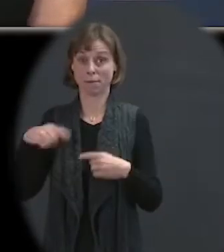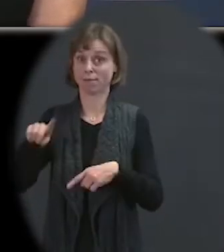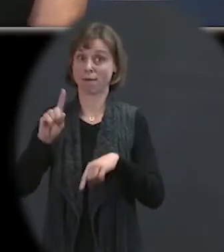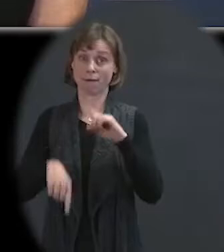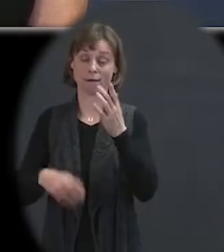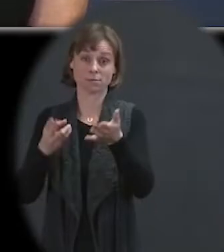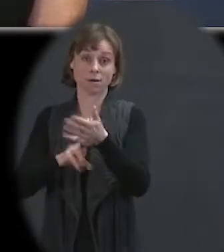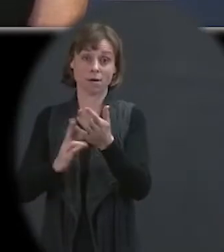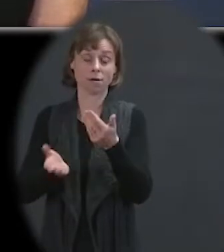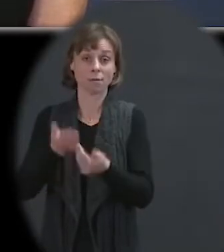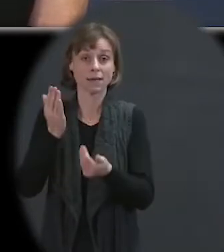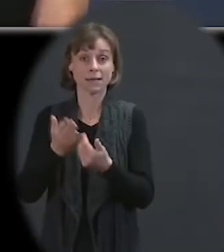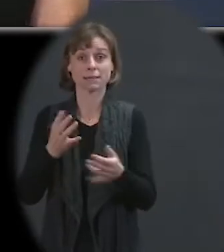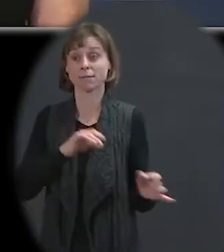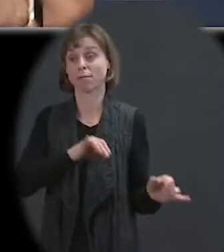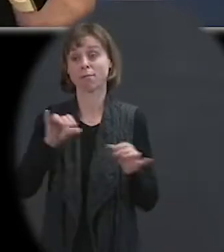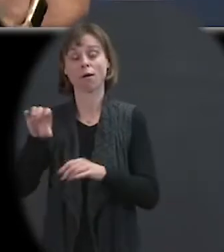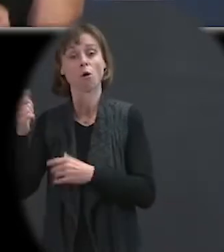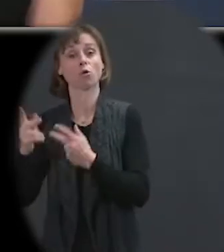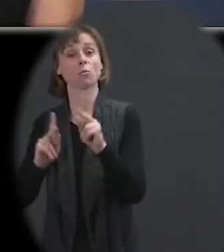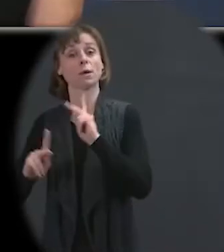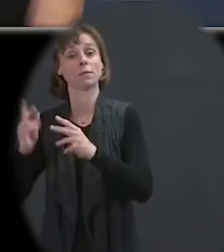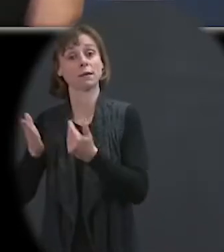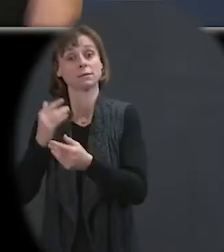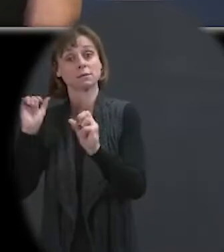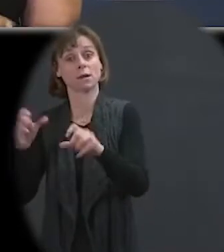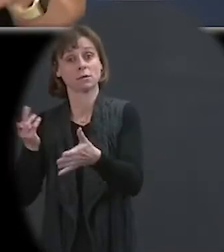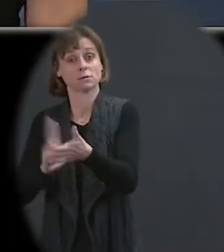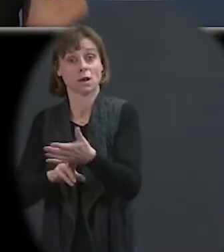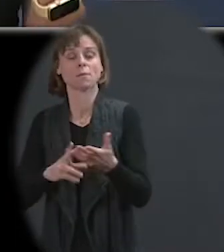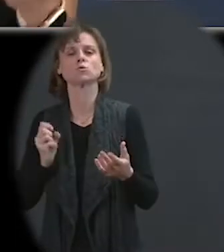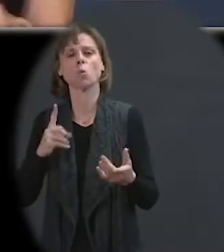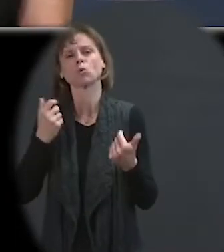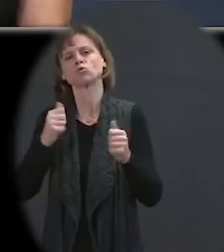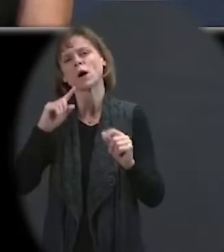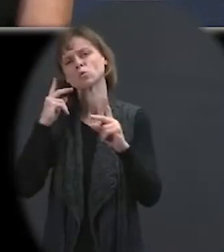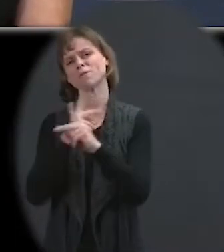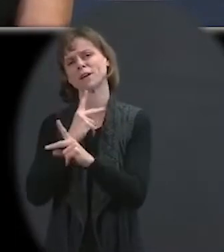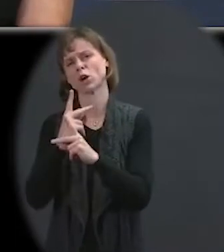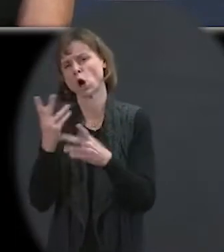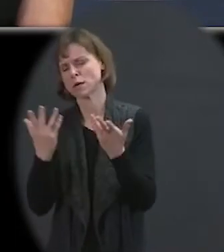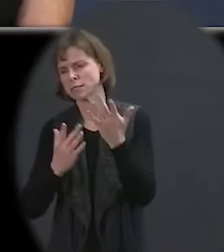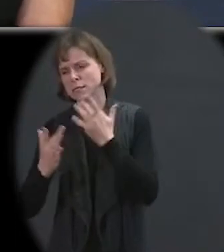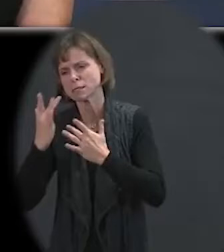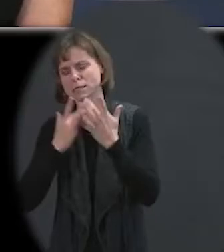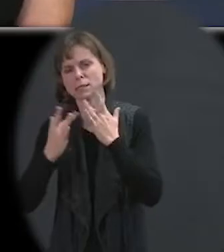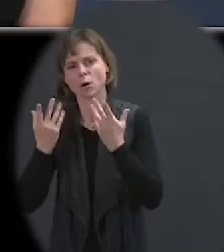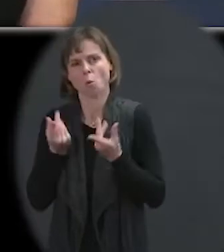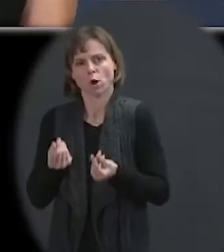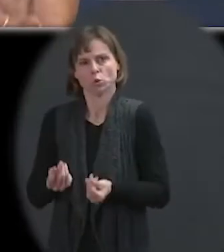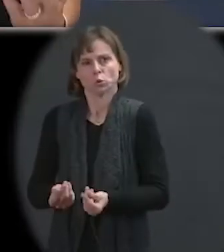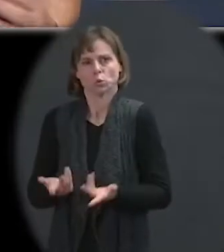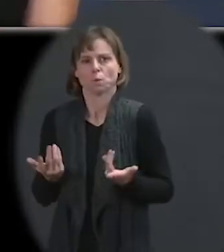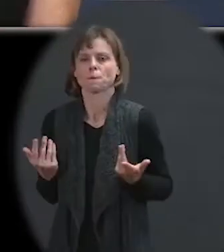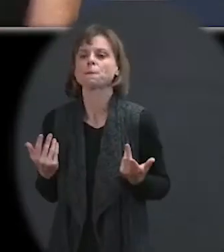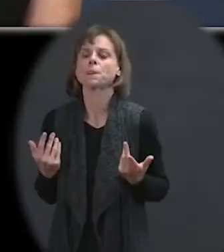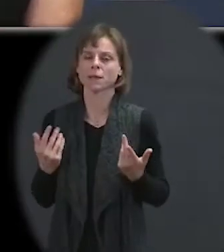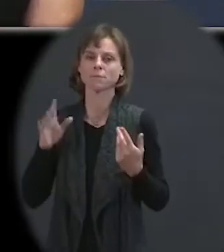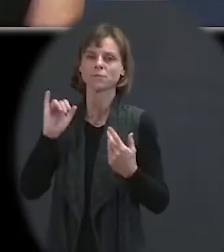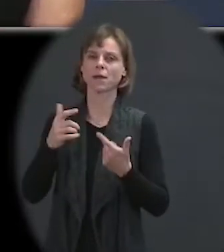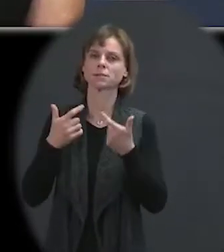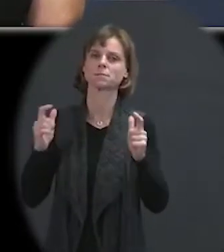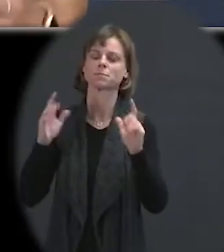sign up in a way that others are, and address some of those discrepancies. So it continues to be a big focus, and as you know, we